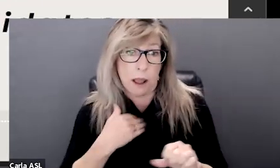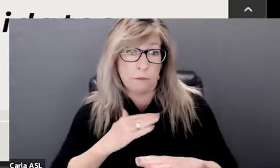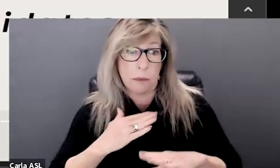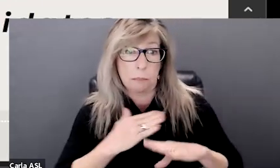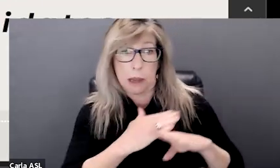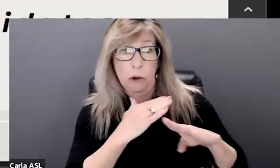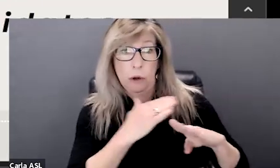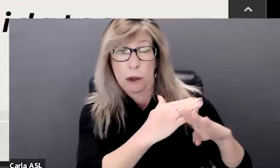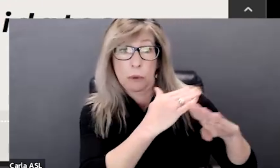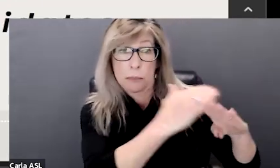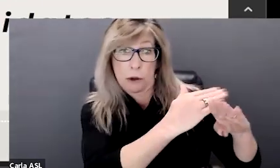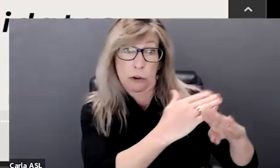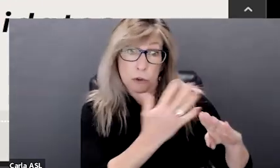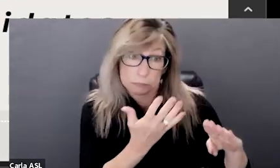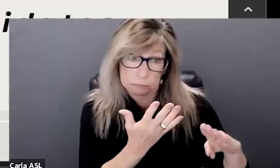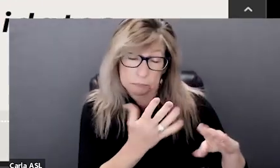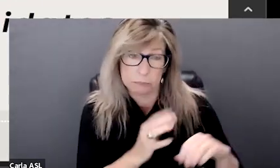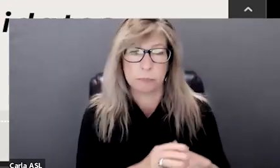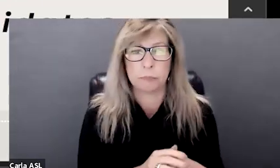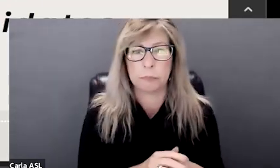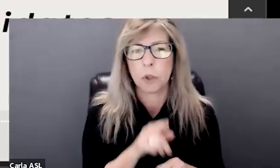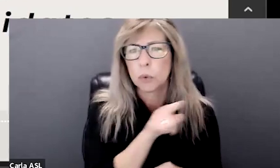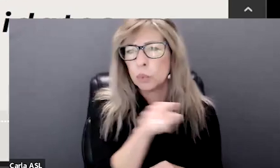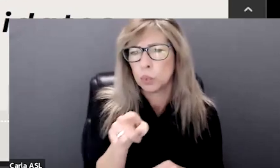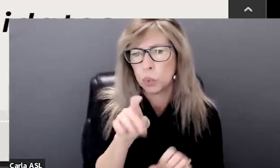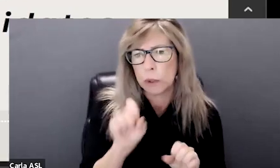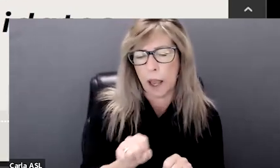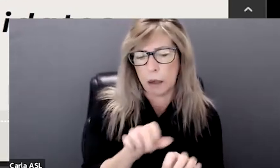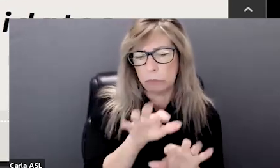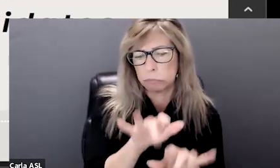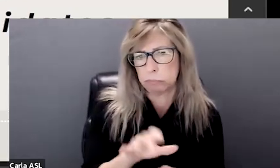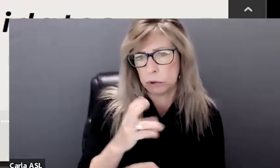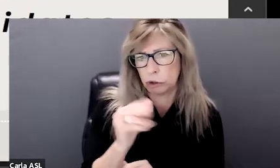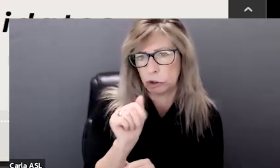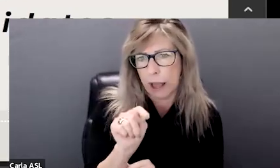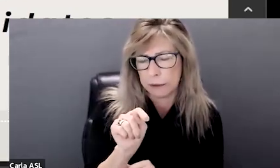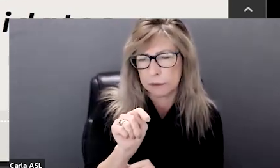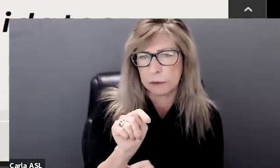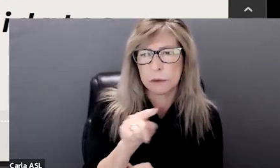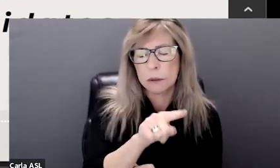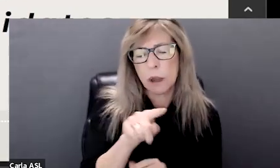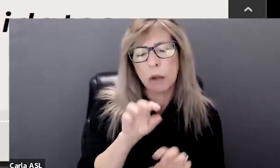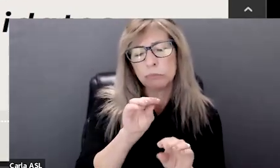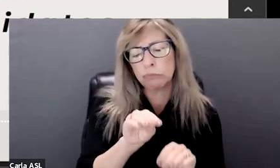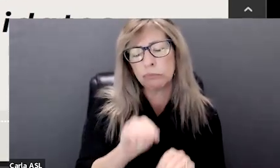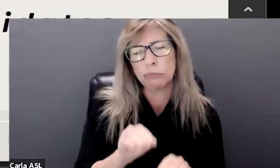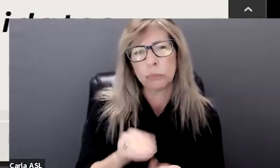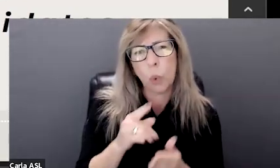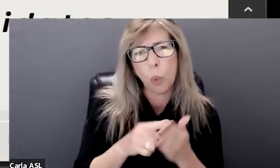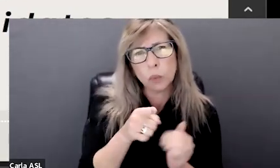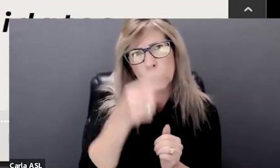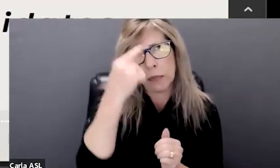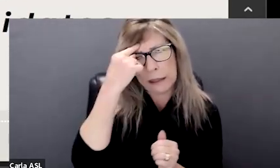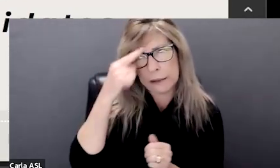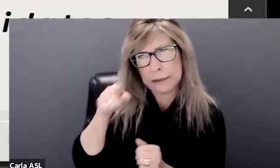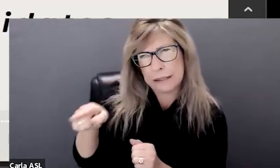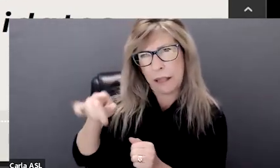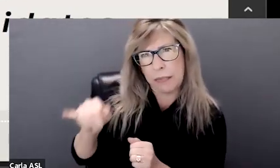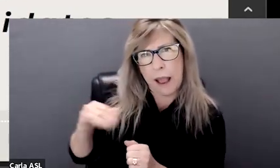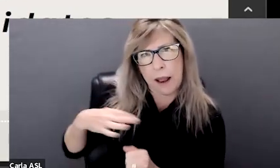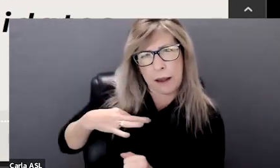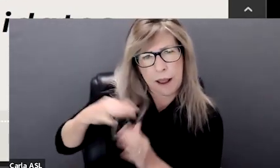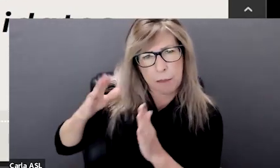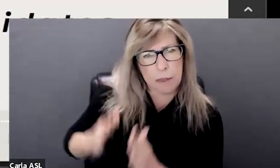needs might this candidate have that were not considered? Please feel free to share